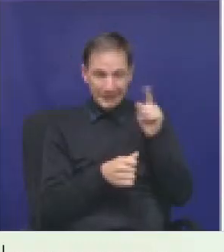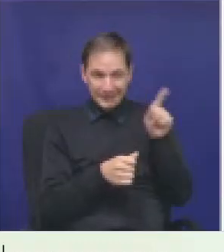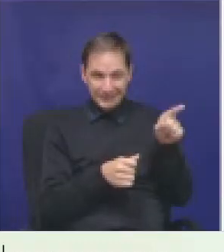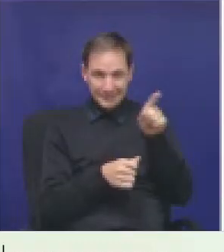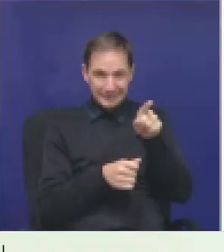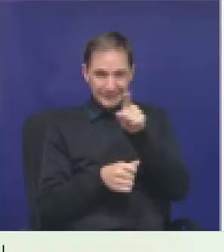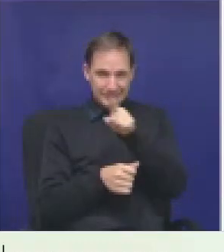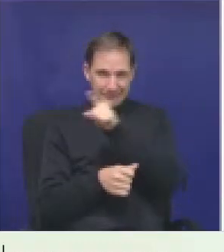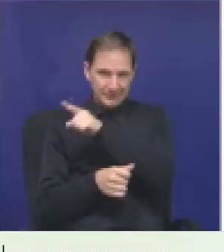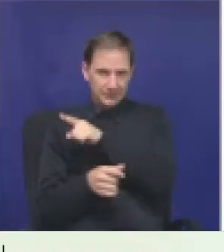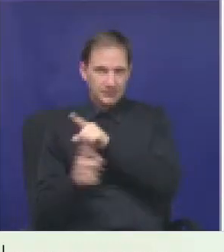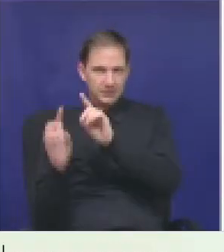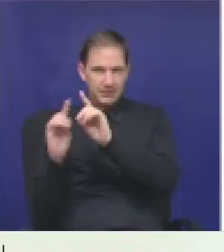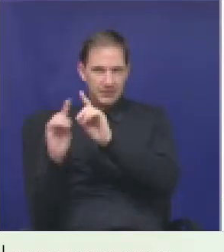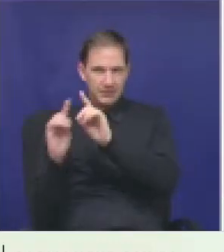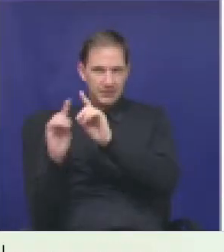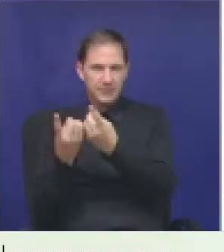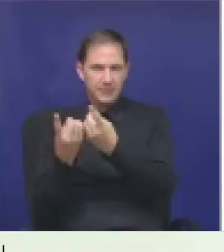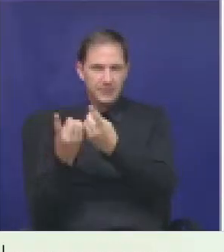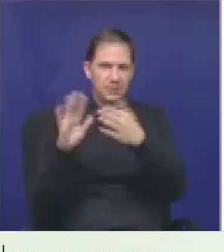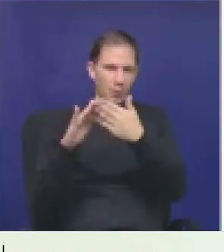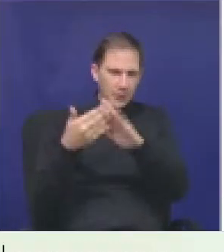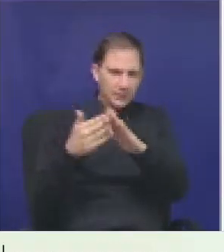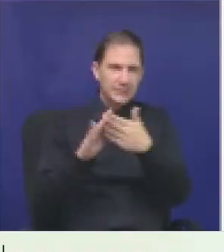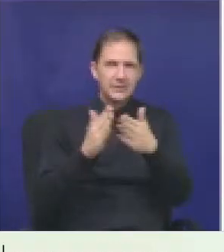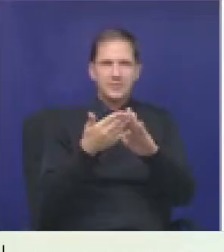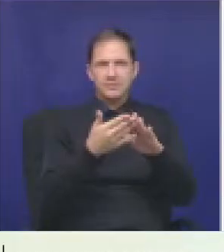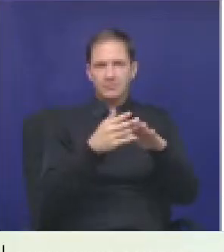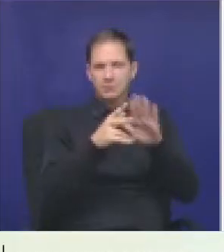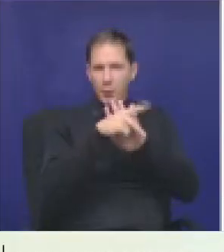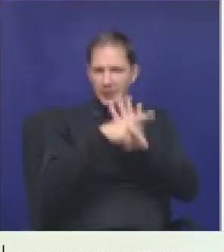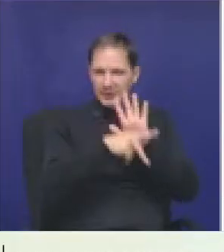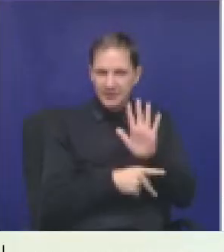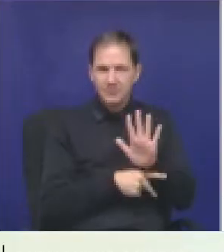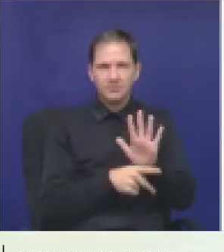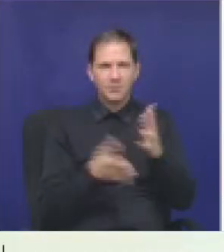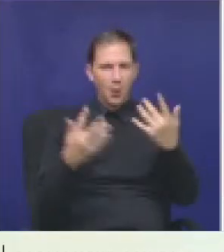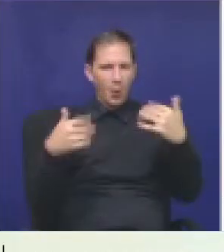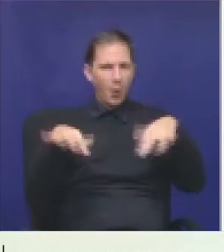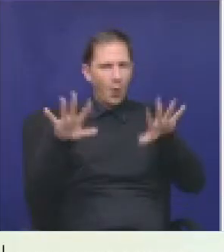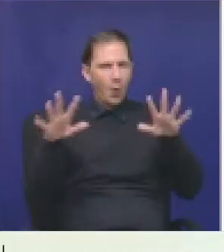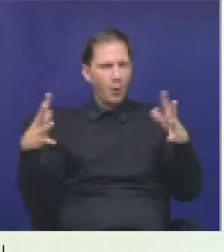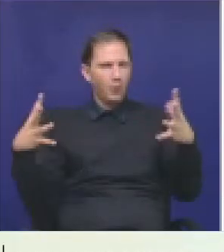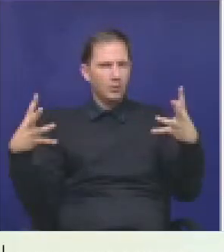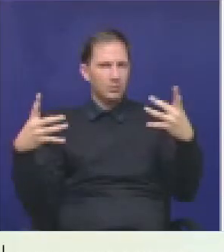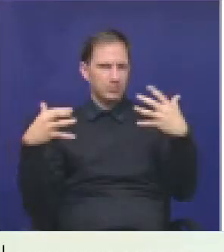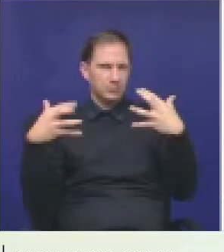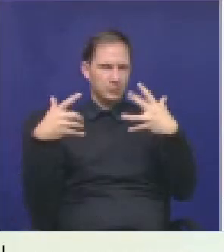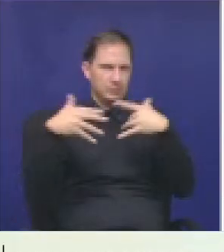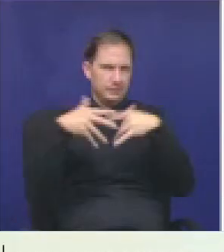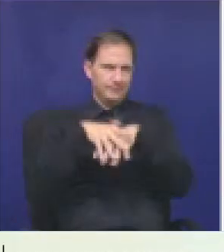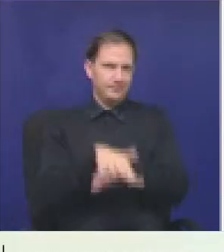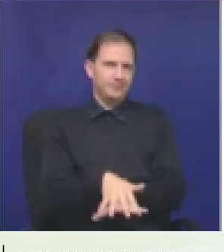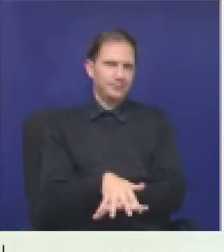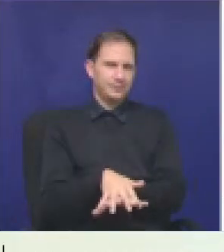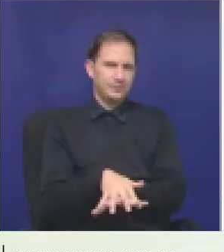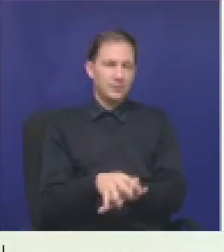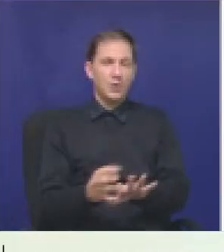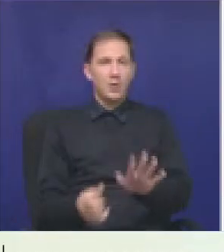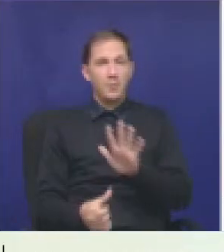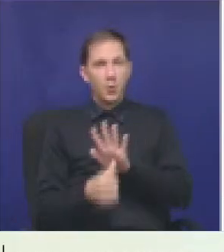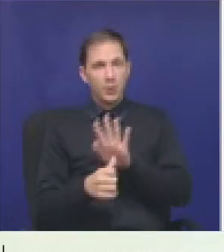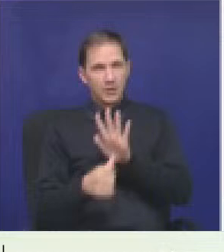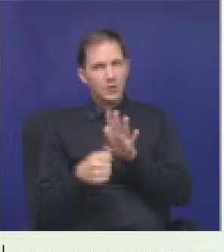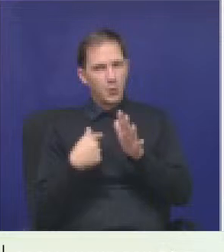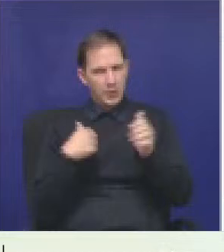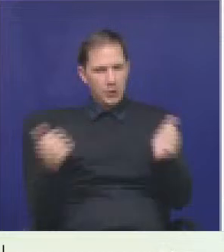of data collection, community participation, and policy formulation cannot be underestimated. Therefore, together, let us